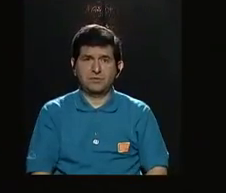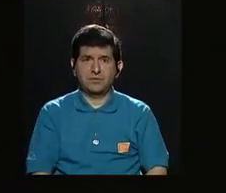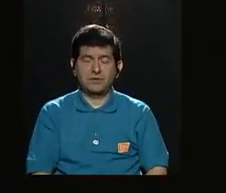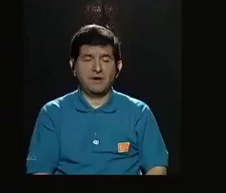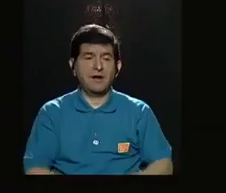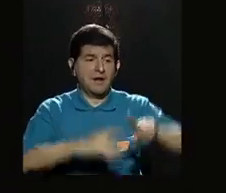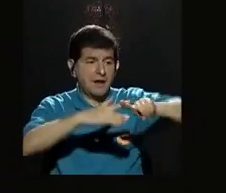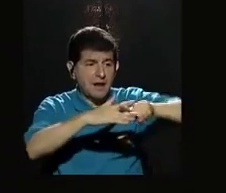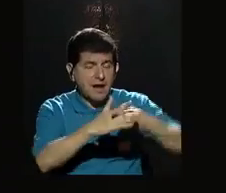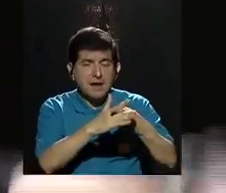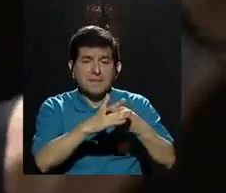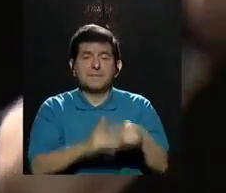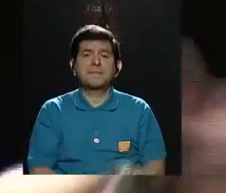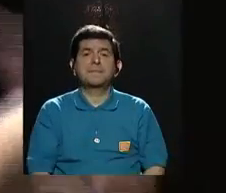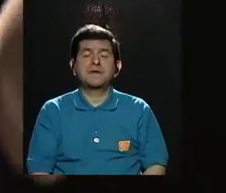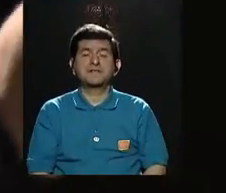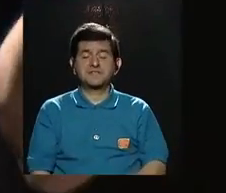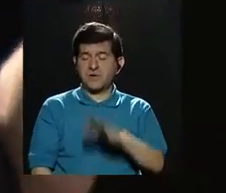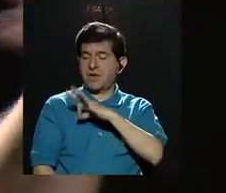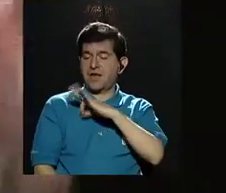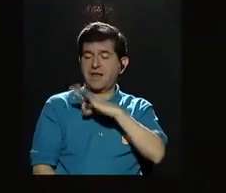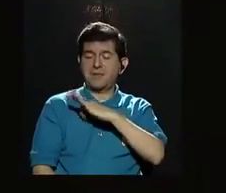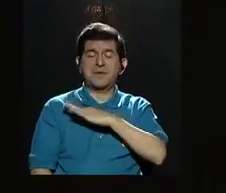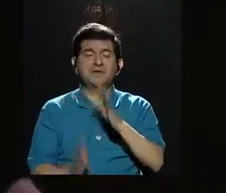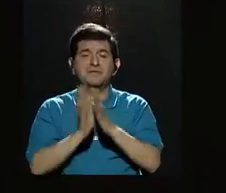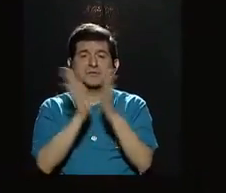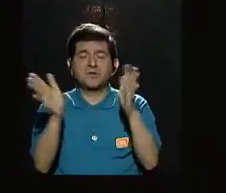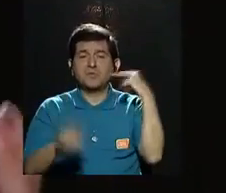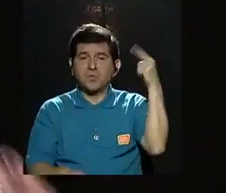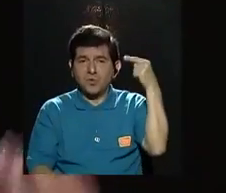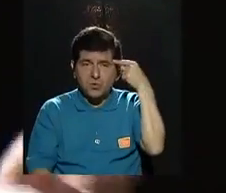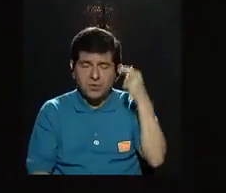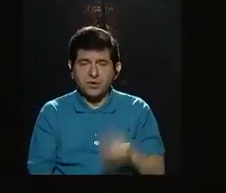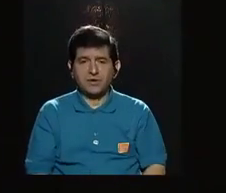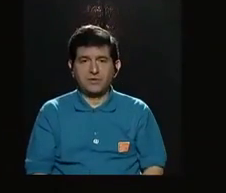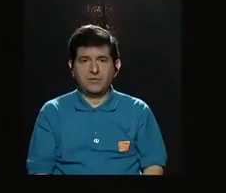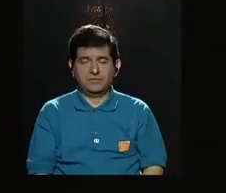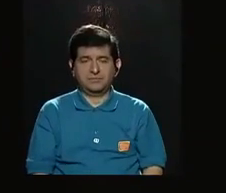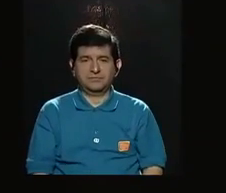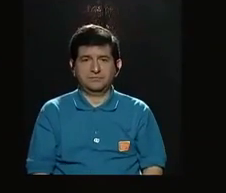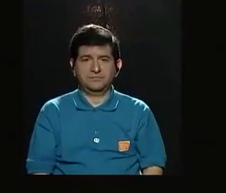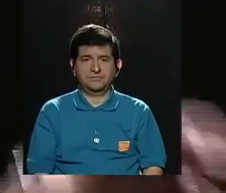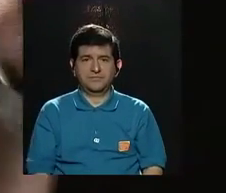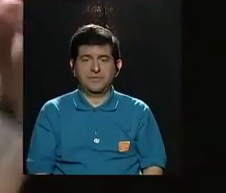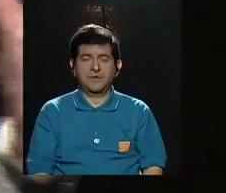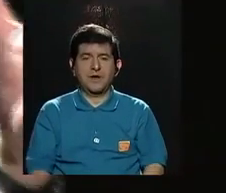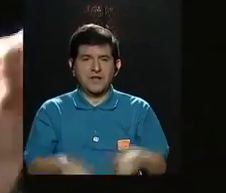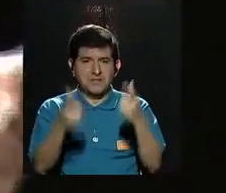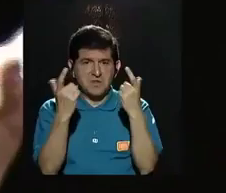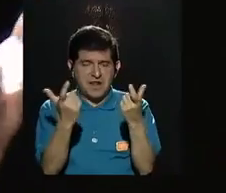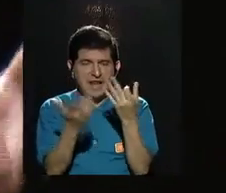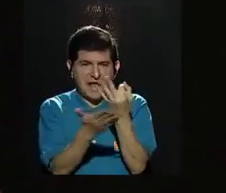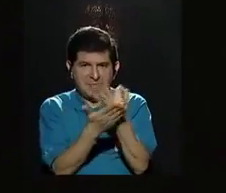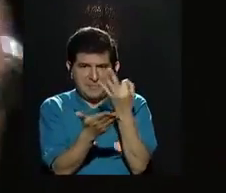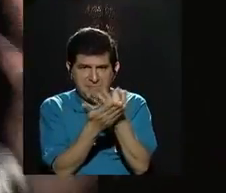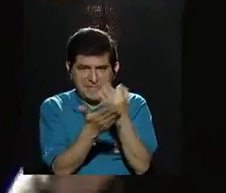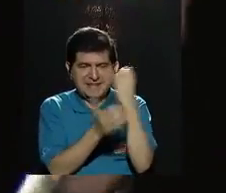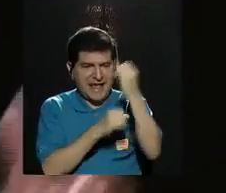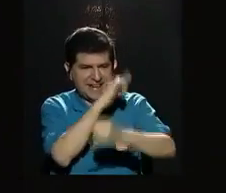at a time of the ascendancy of international finance capital and its demands